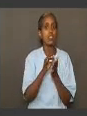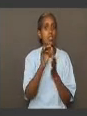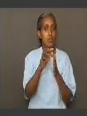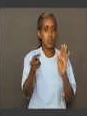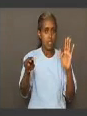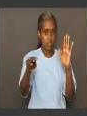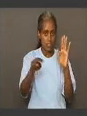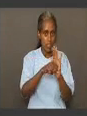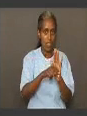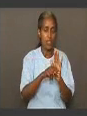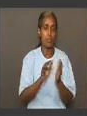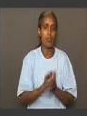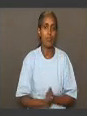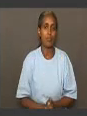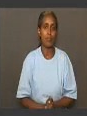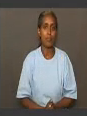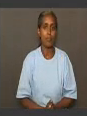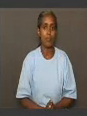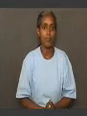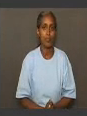are negative.